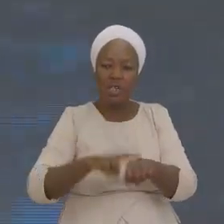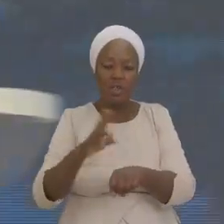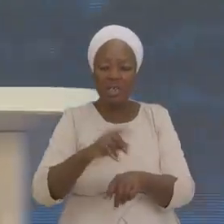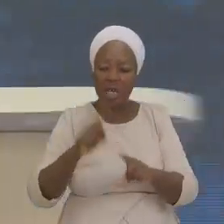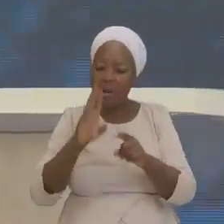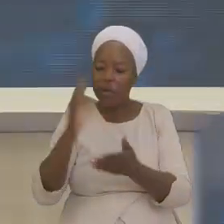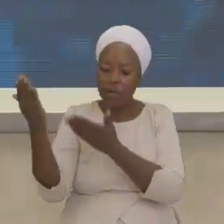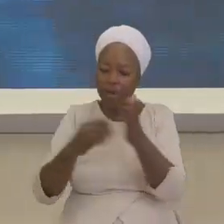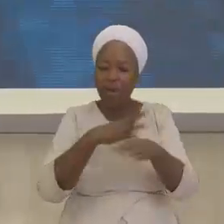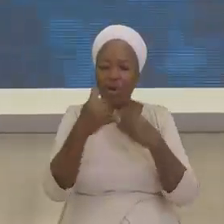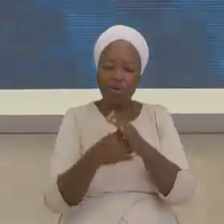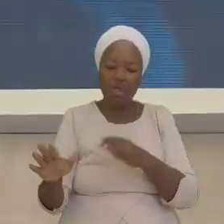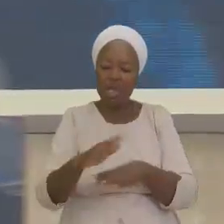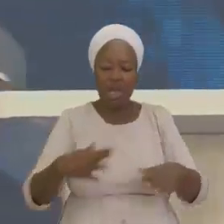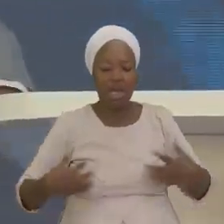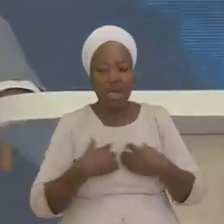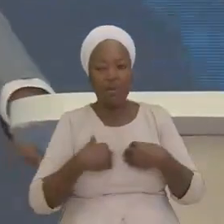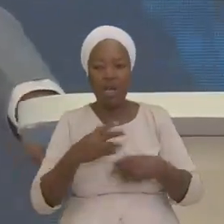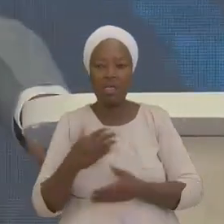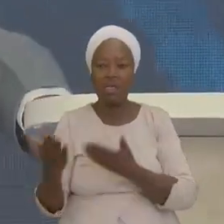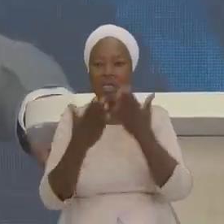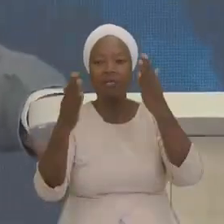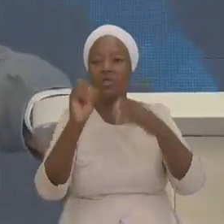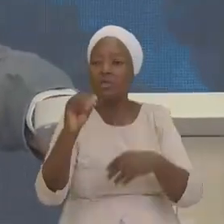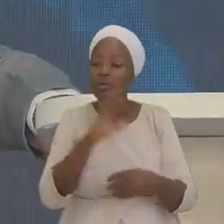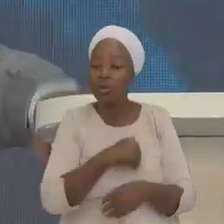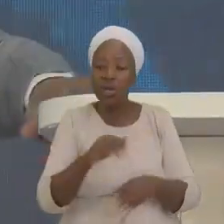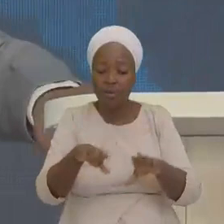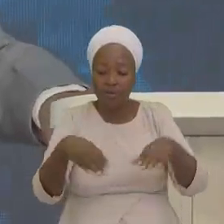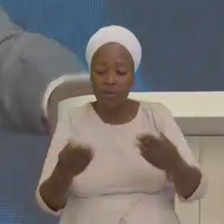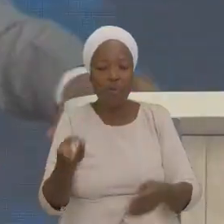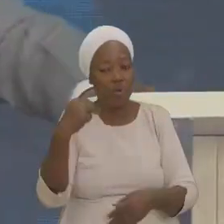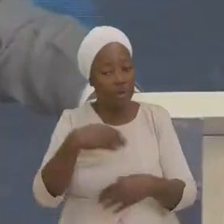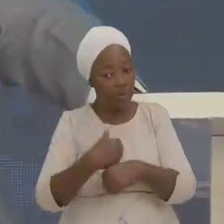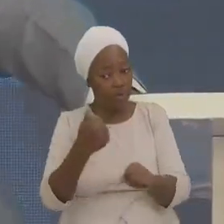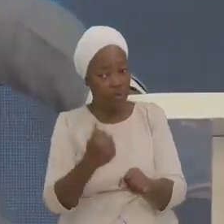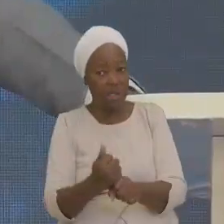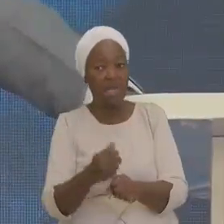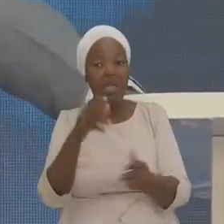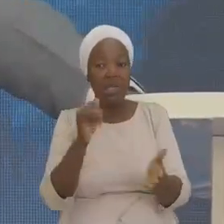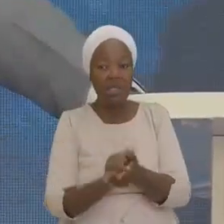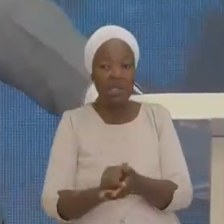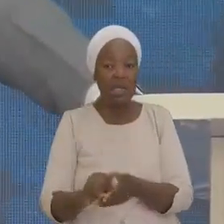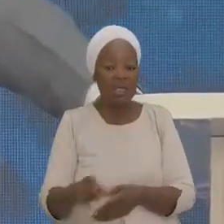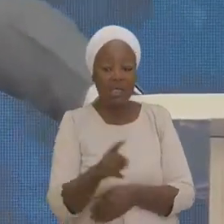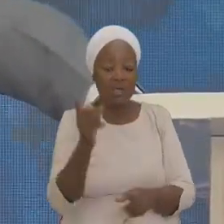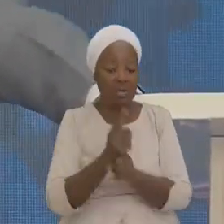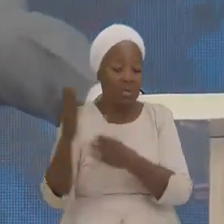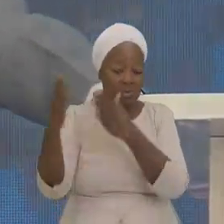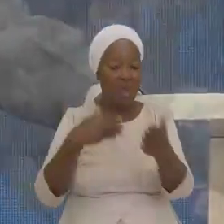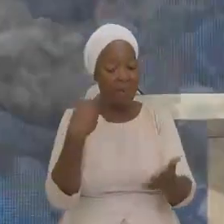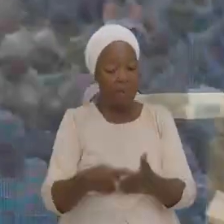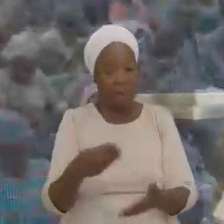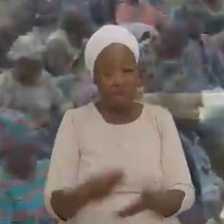their animals and sacrifices. So a provision was made that they bring just money, and that's not heavy to